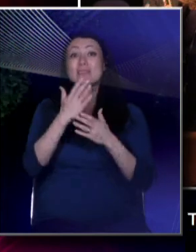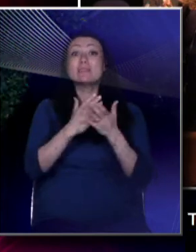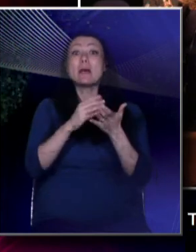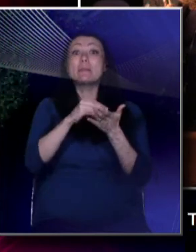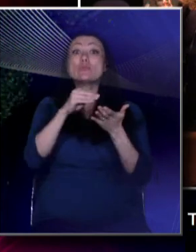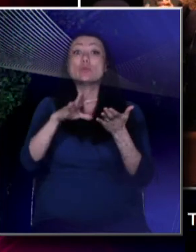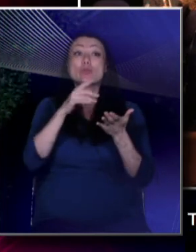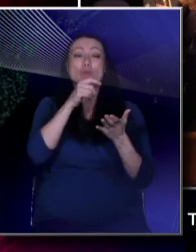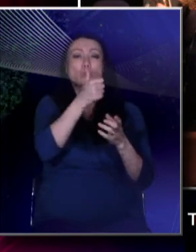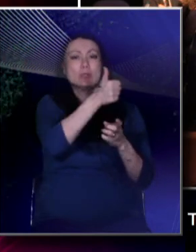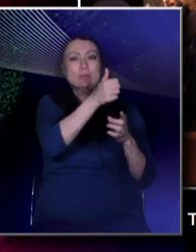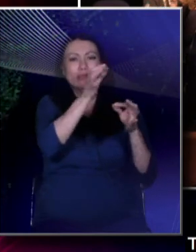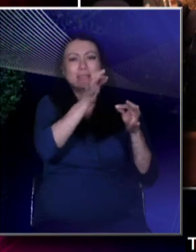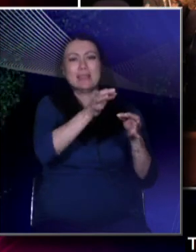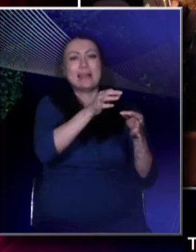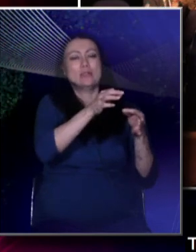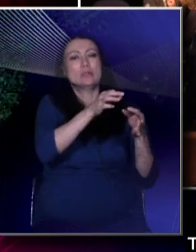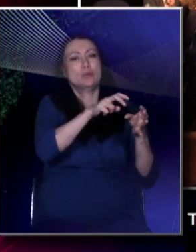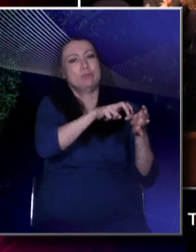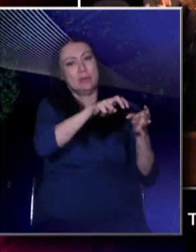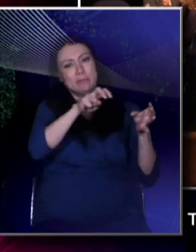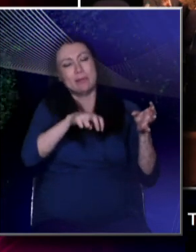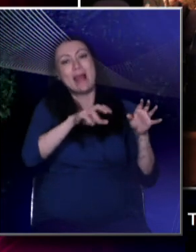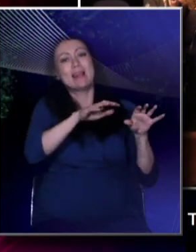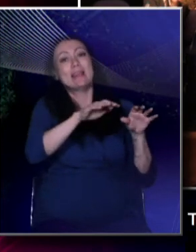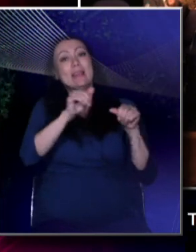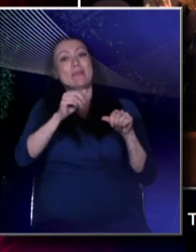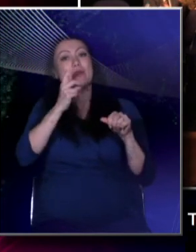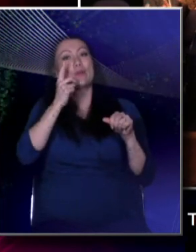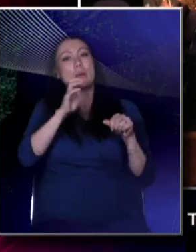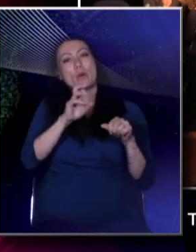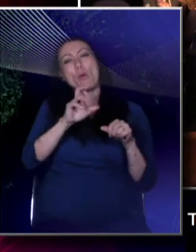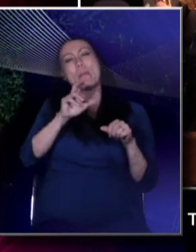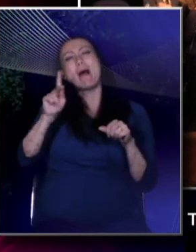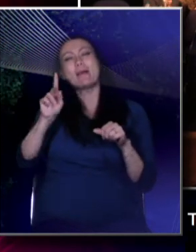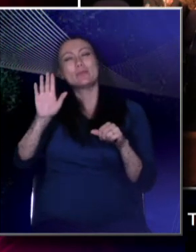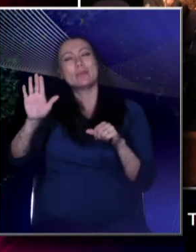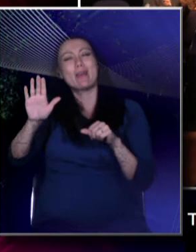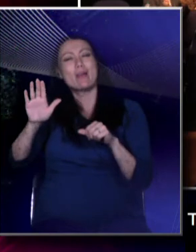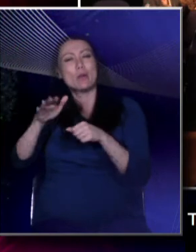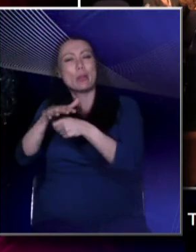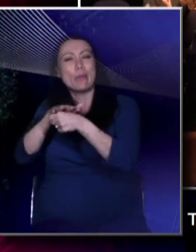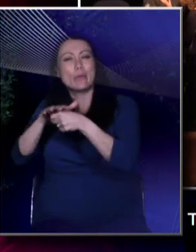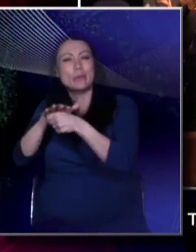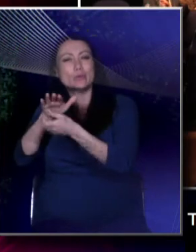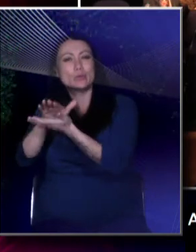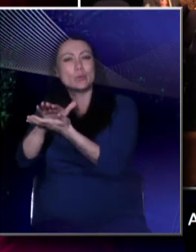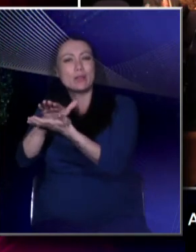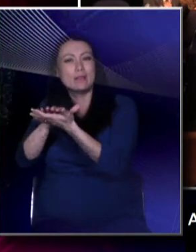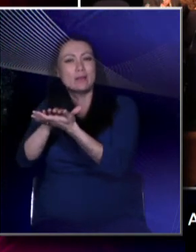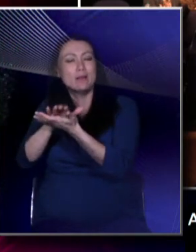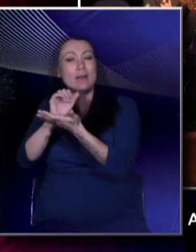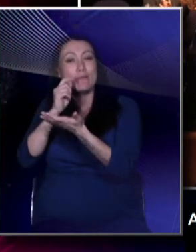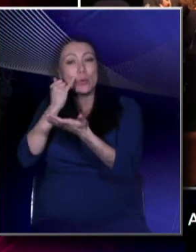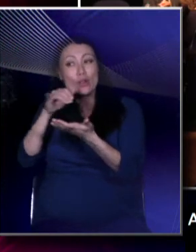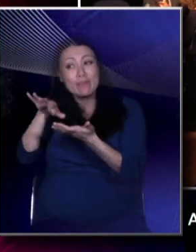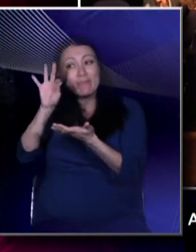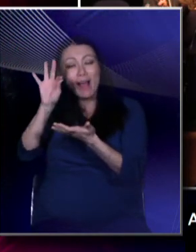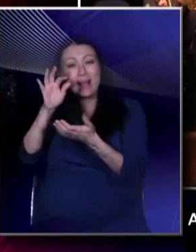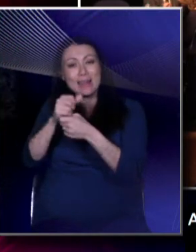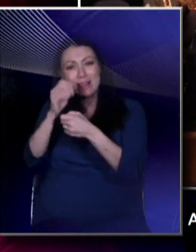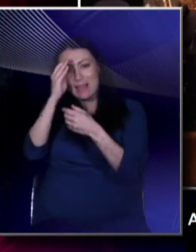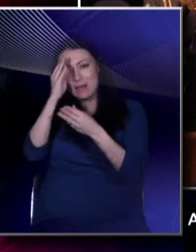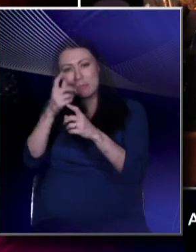leave the dorms and go back to their home schools. Mm-hmm. If we could find and get information from them as well.